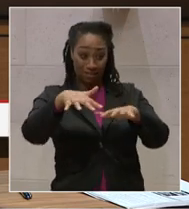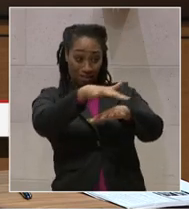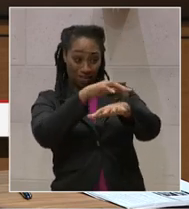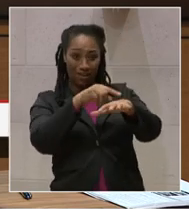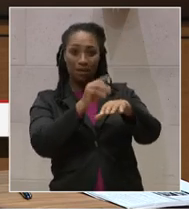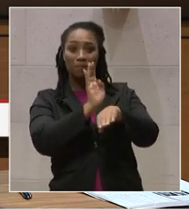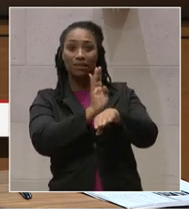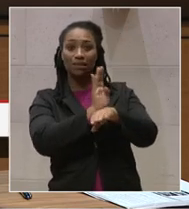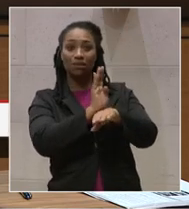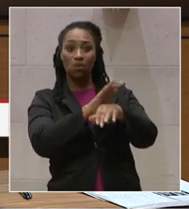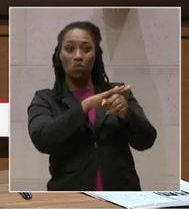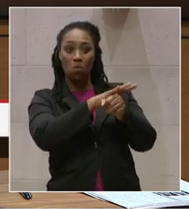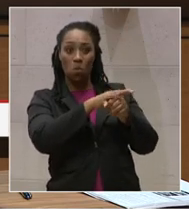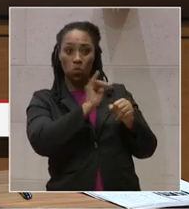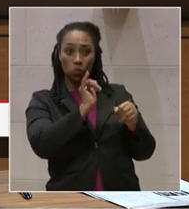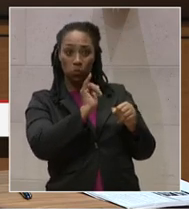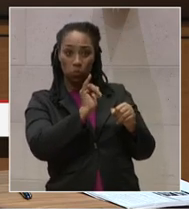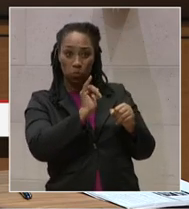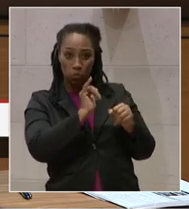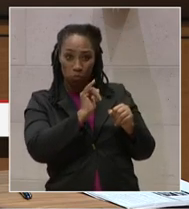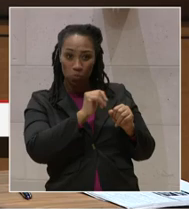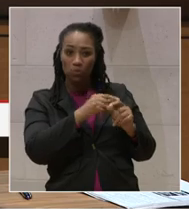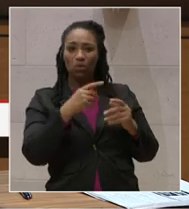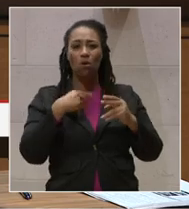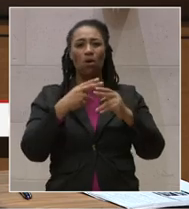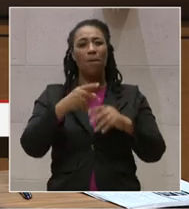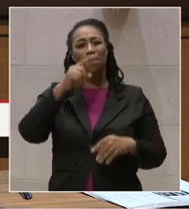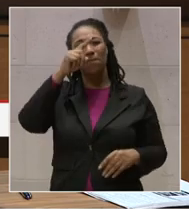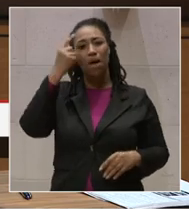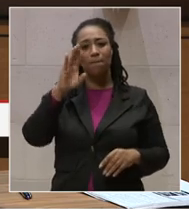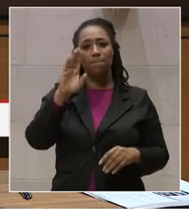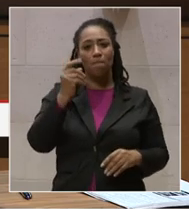development can anchor broader neighborhood revitalization.